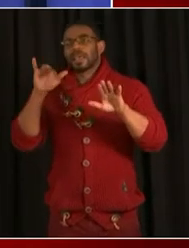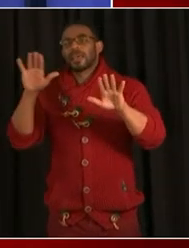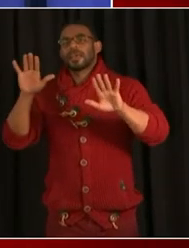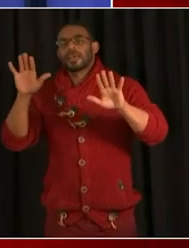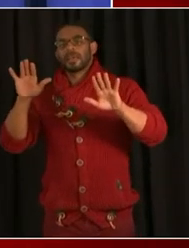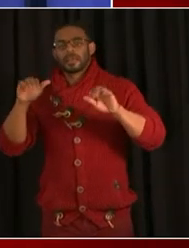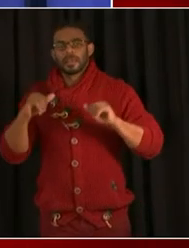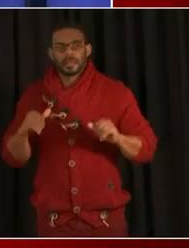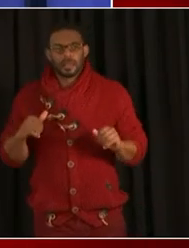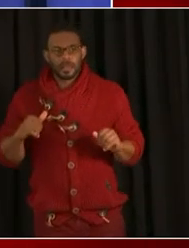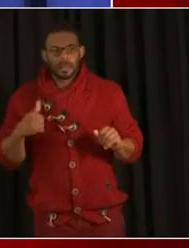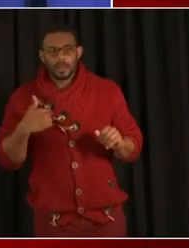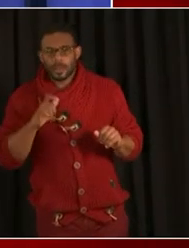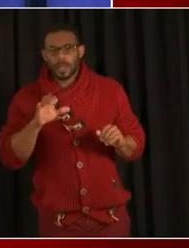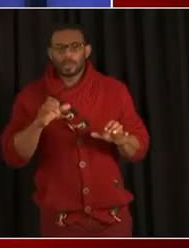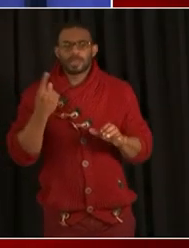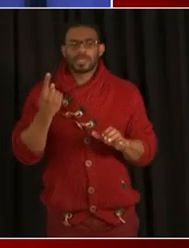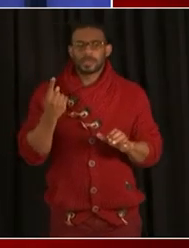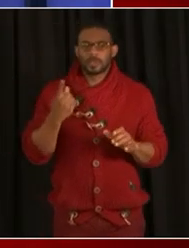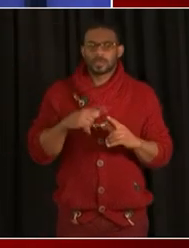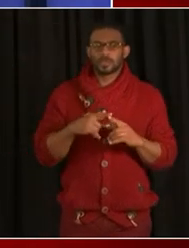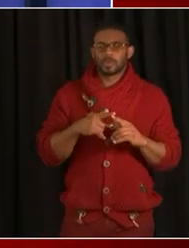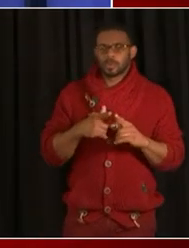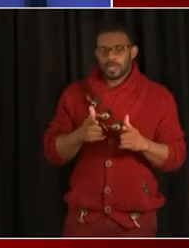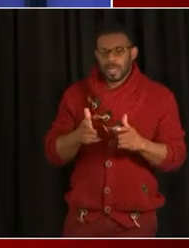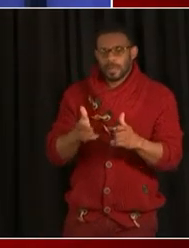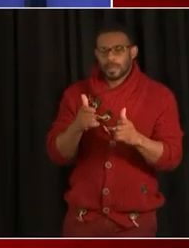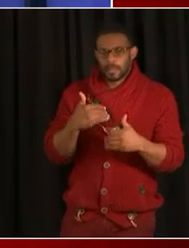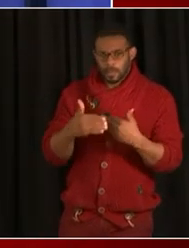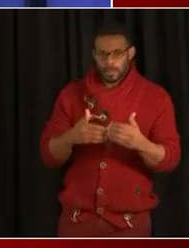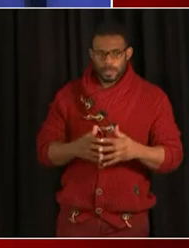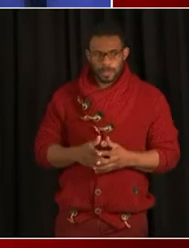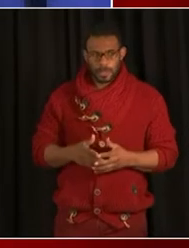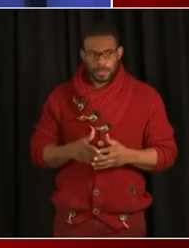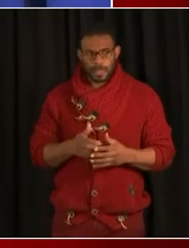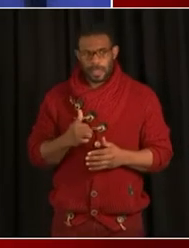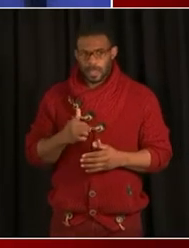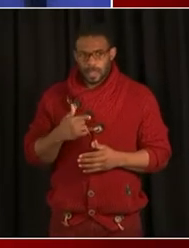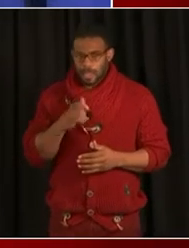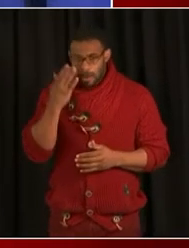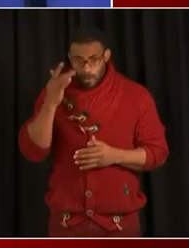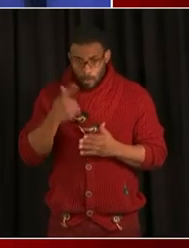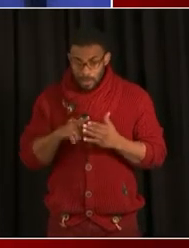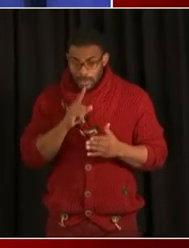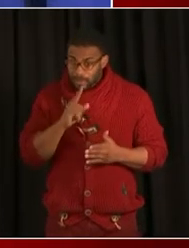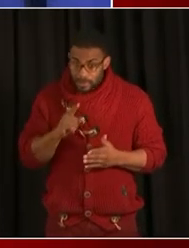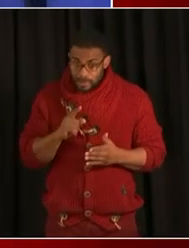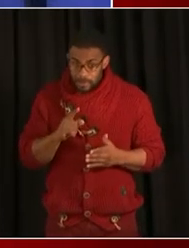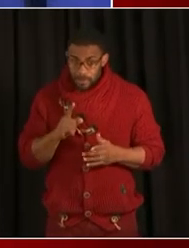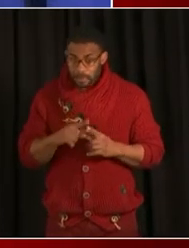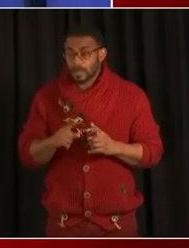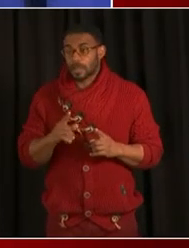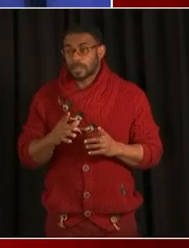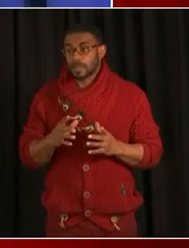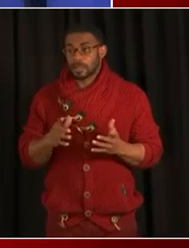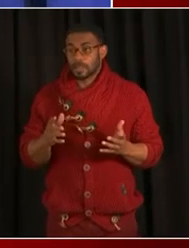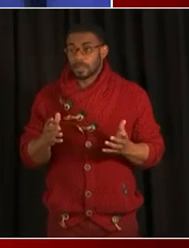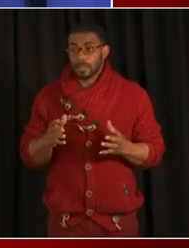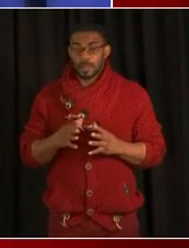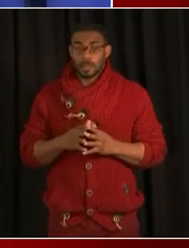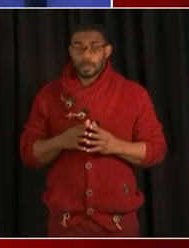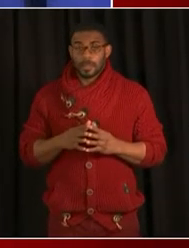hey, we got to do something to expedite this. Yep. And I don't know what that is, but